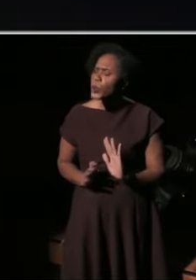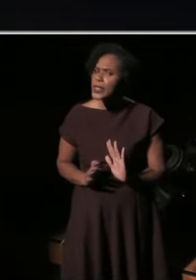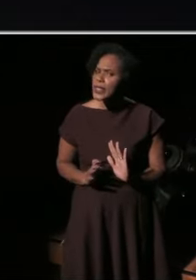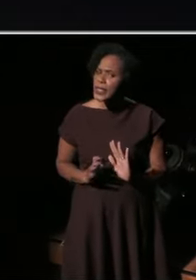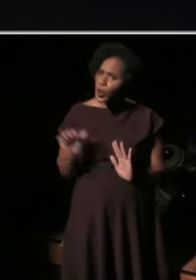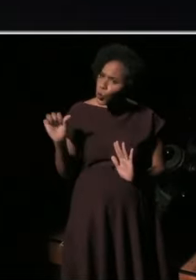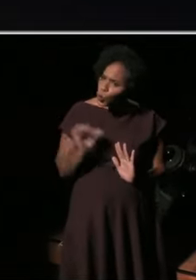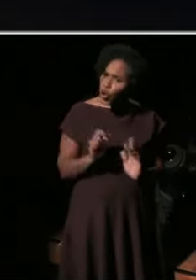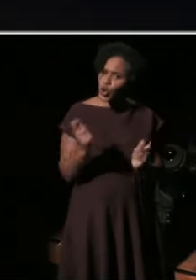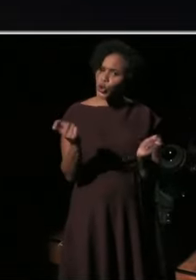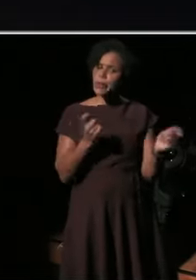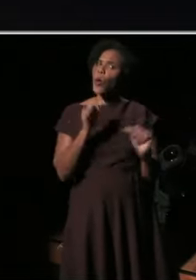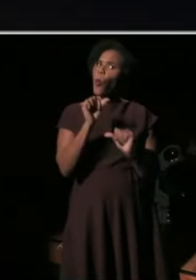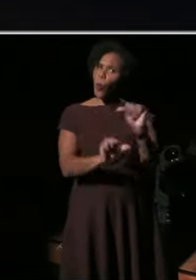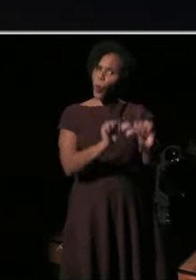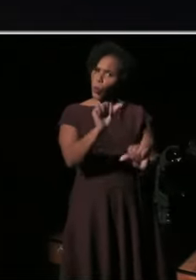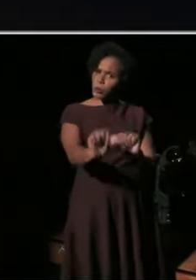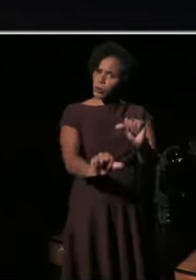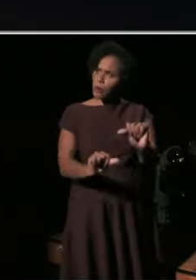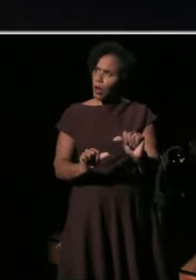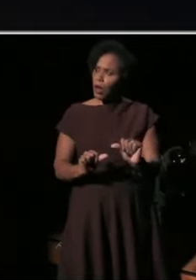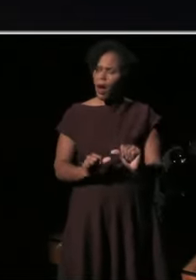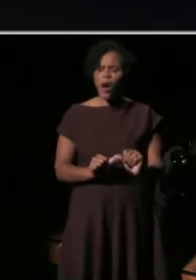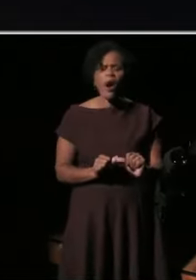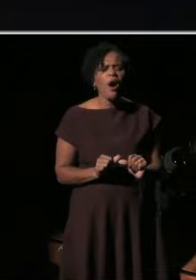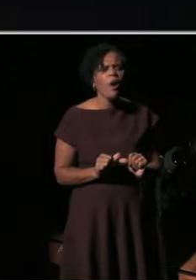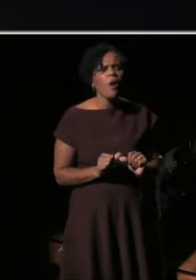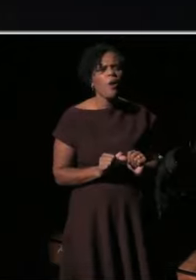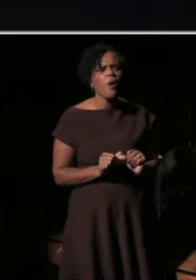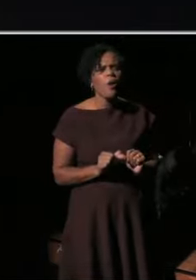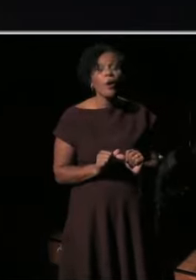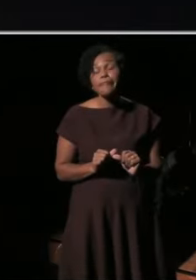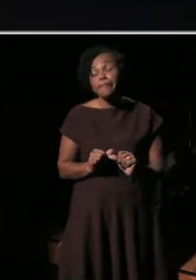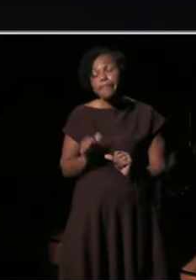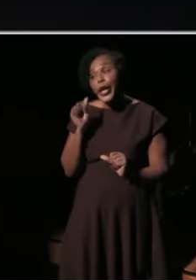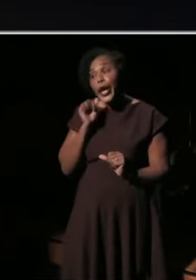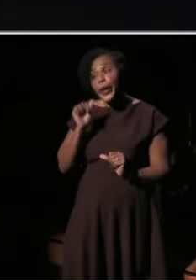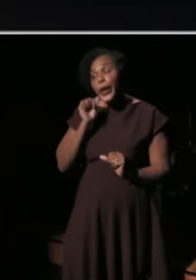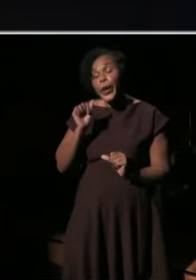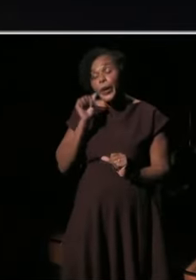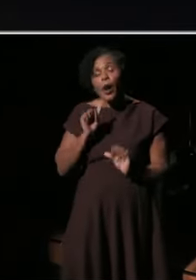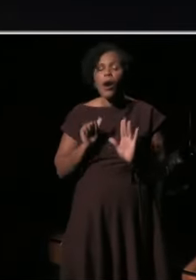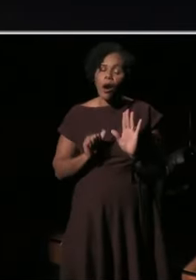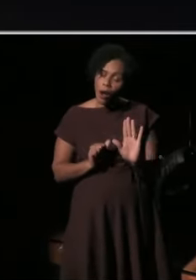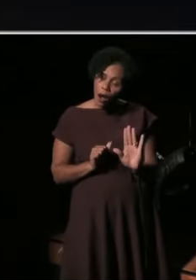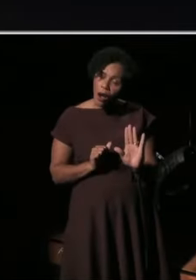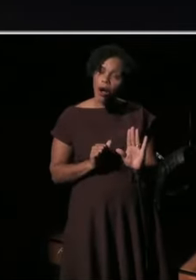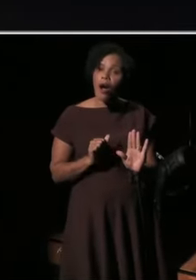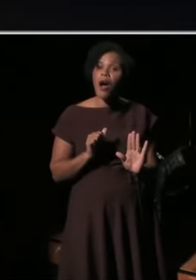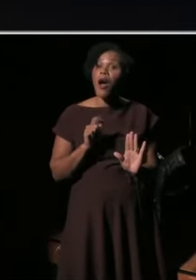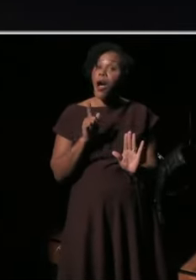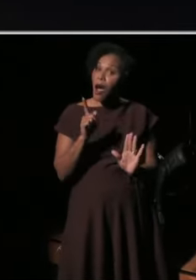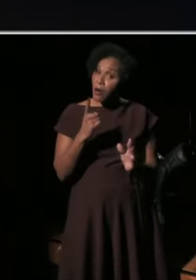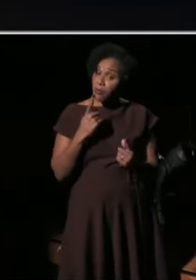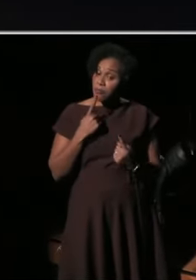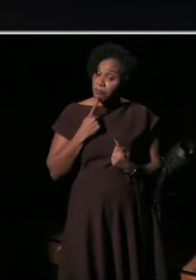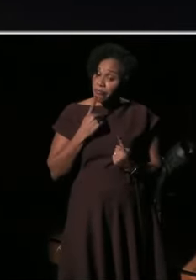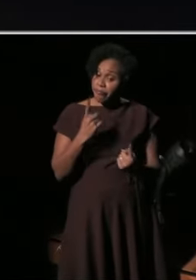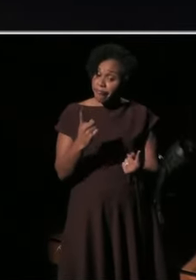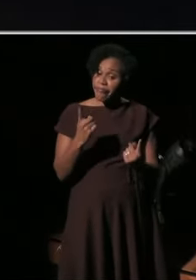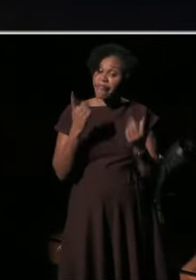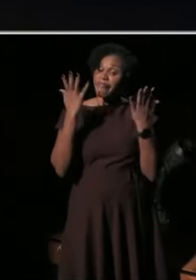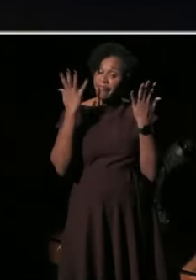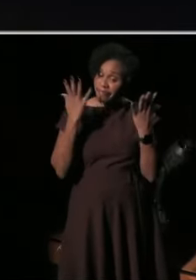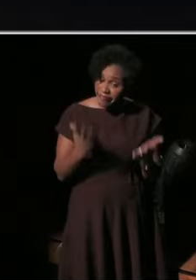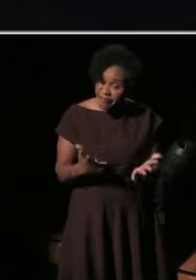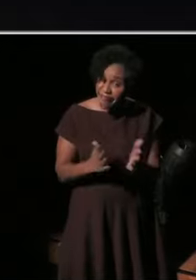to be the ones bringing order. Oh! I know, oh. I know. But I'm going to say right here,